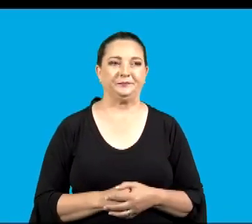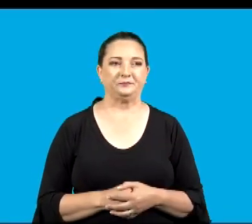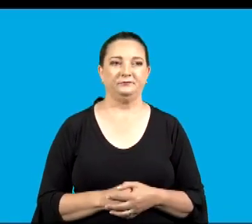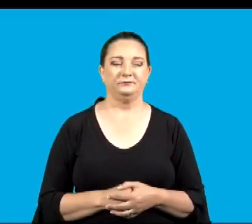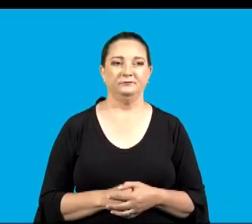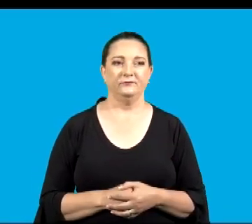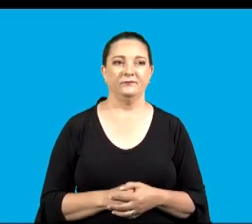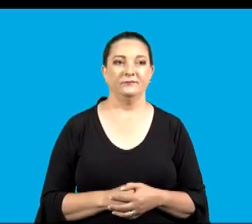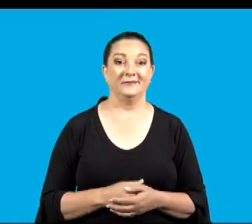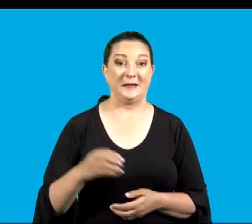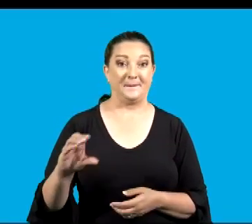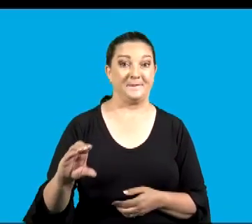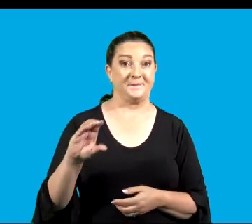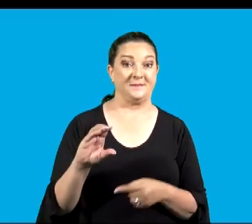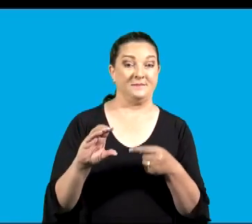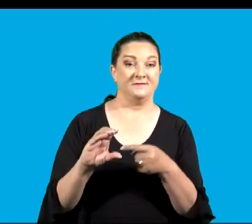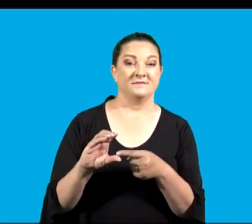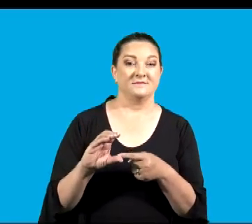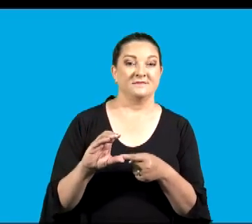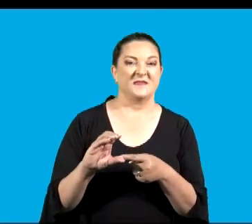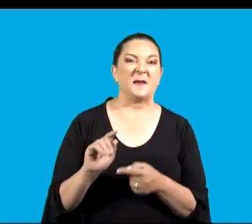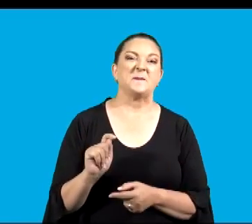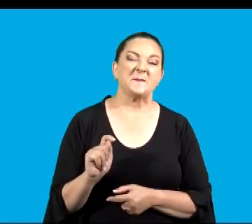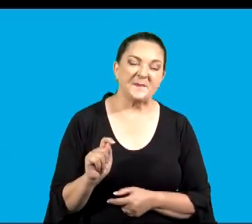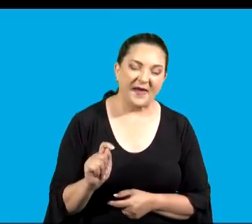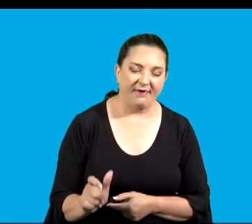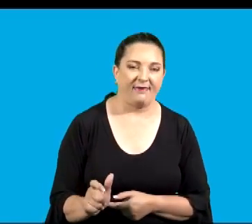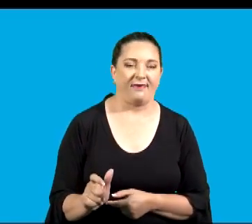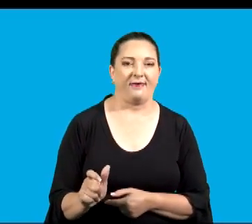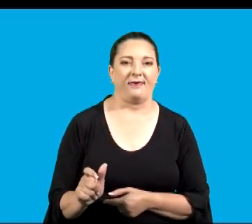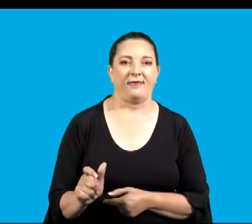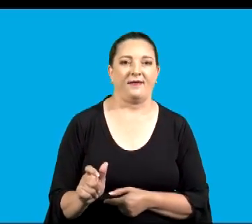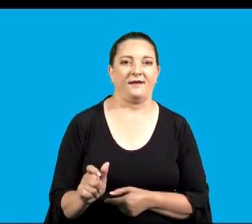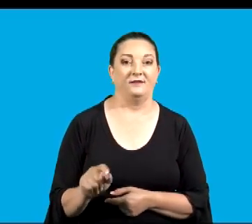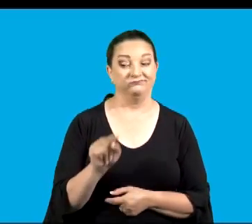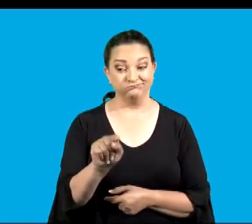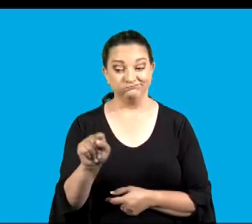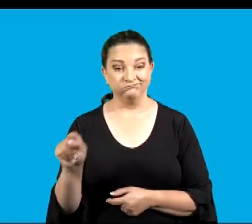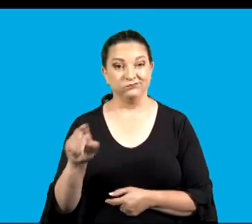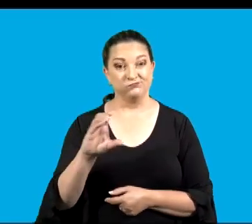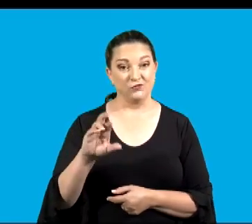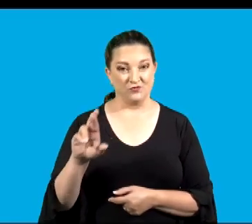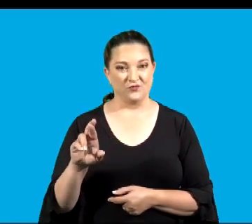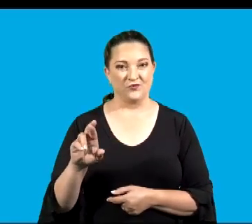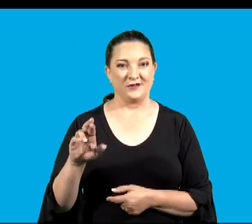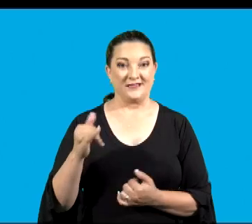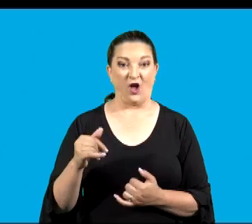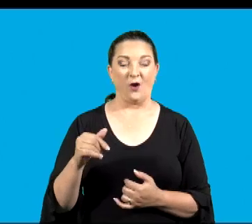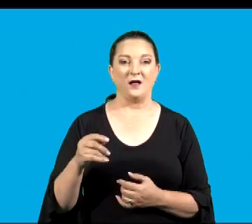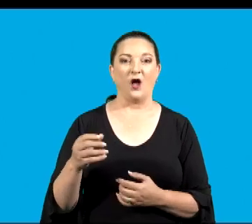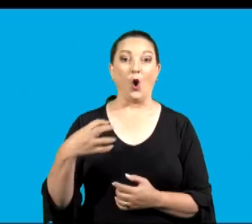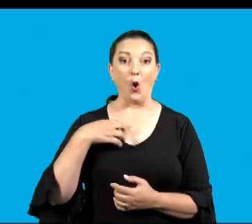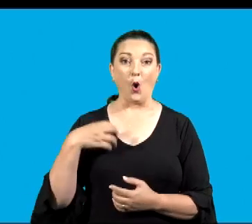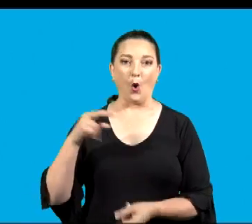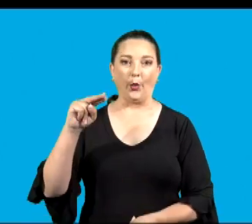a payment. So we know that when we pay our creditors, it decreases the amount that we owe